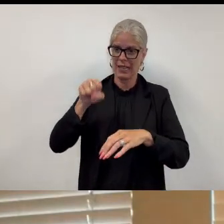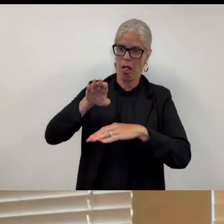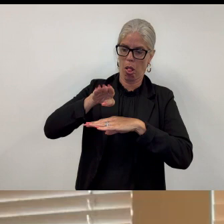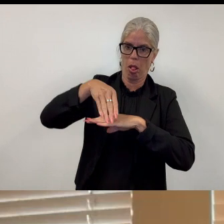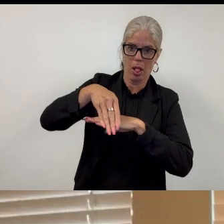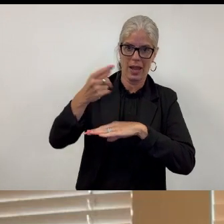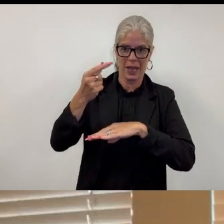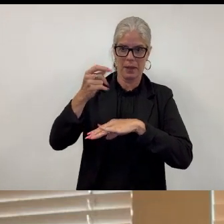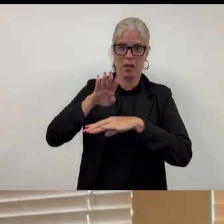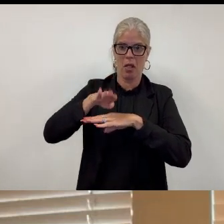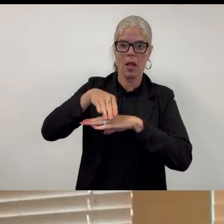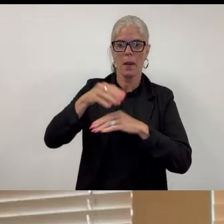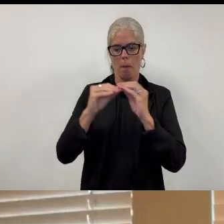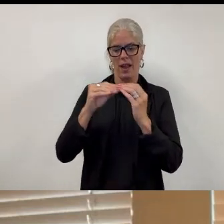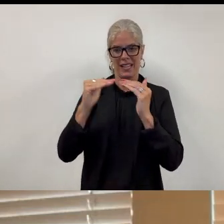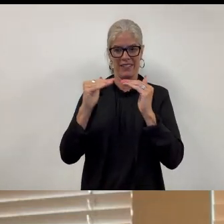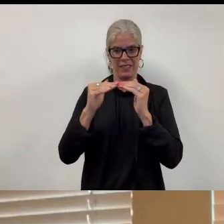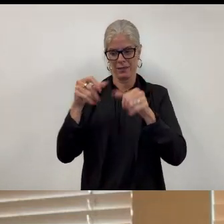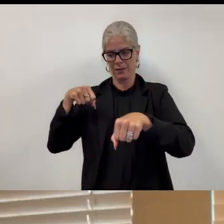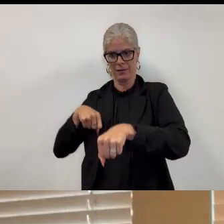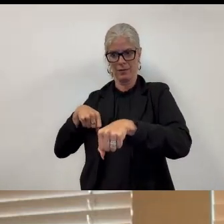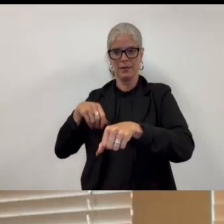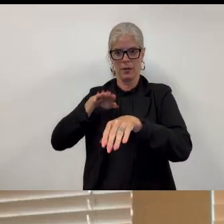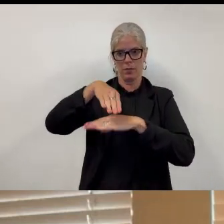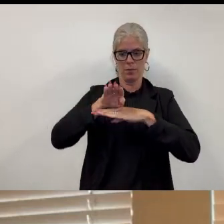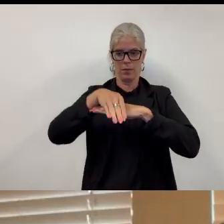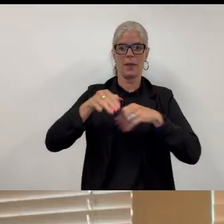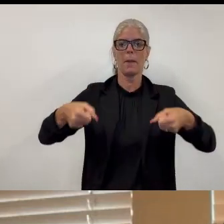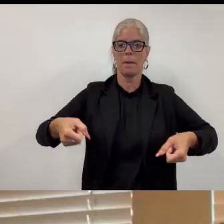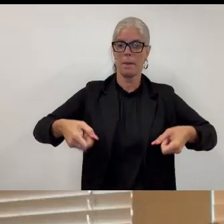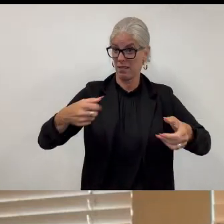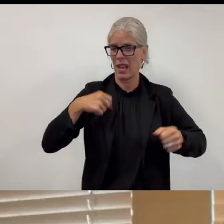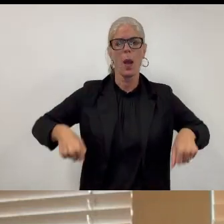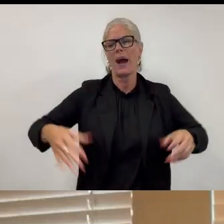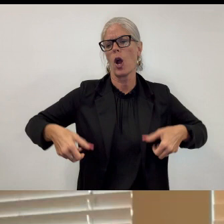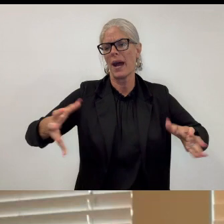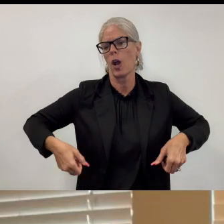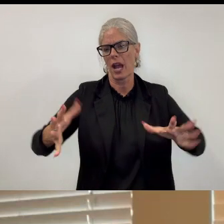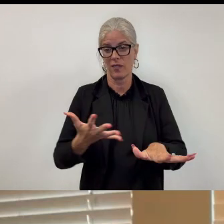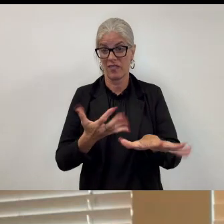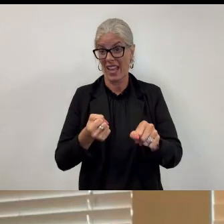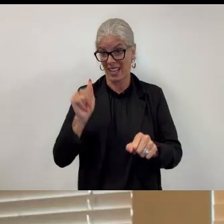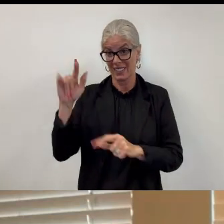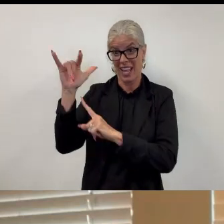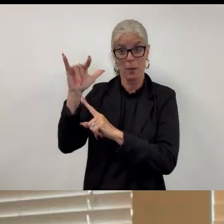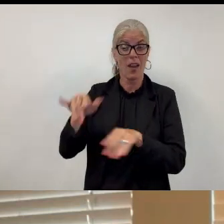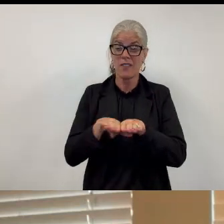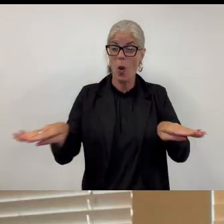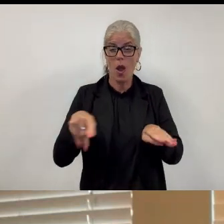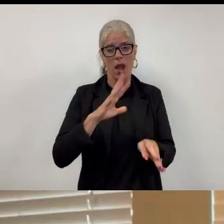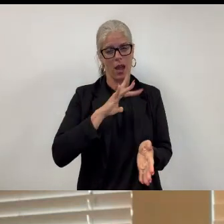little bit. That distributes the weight a little bit more evenly, which means, yeah, I can end up going pretty fast across those smooth